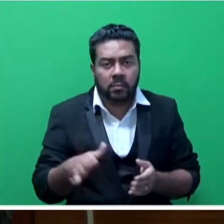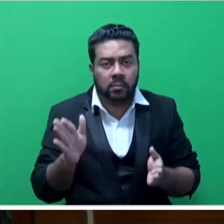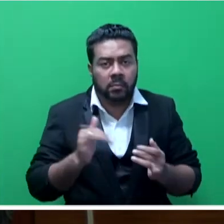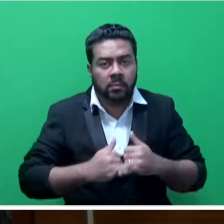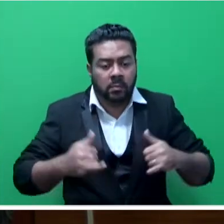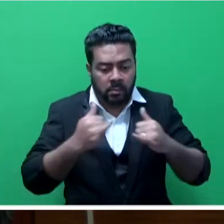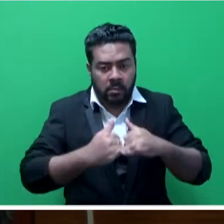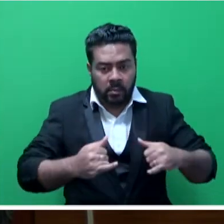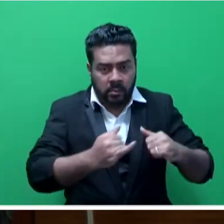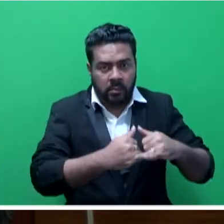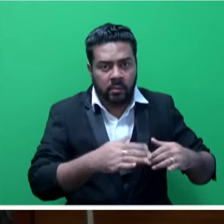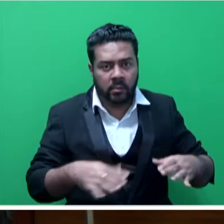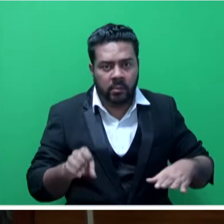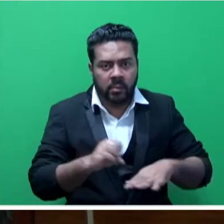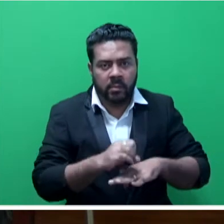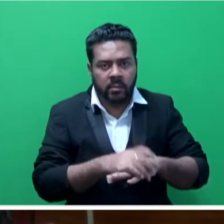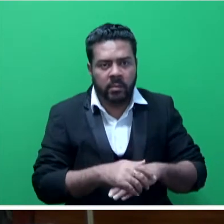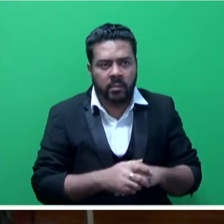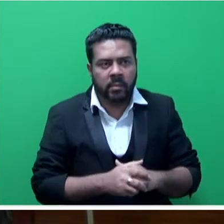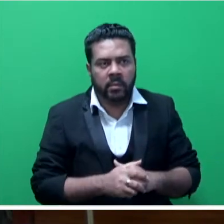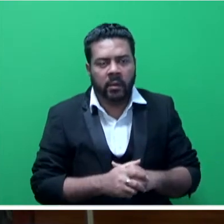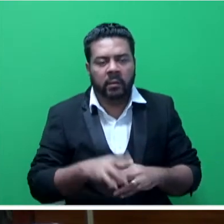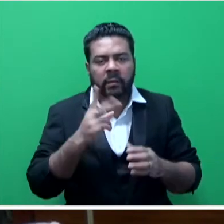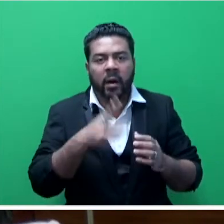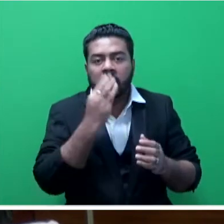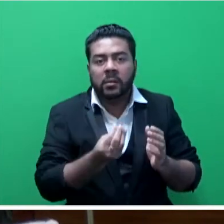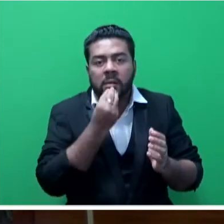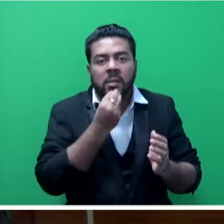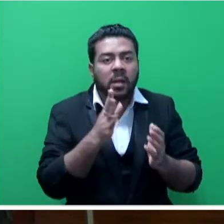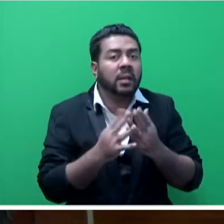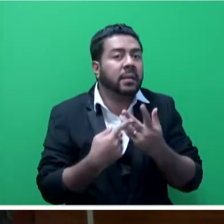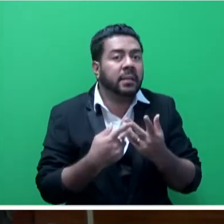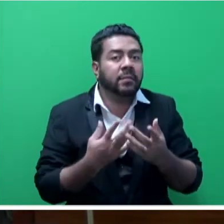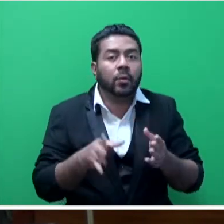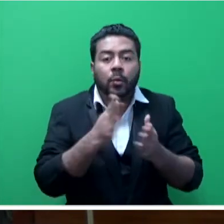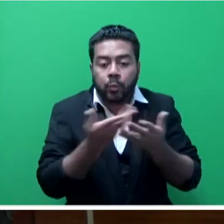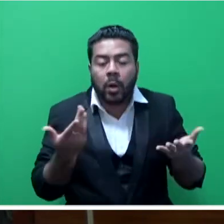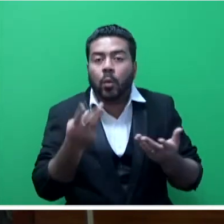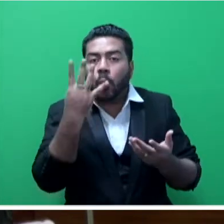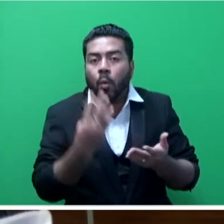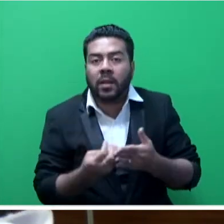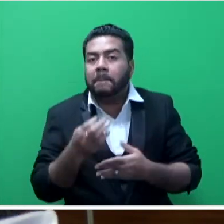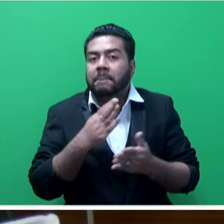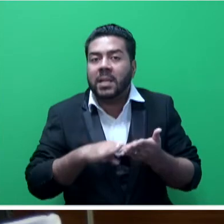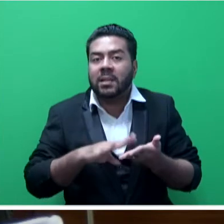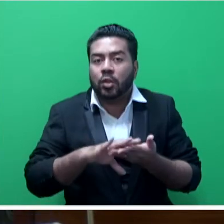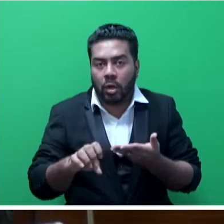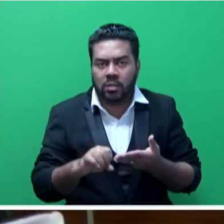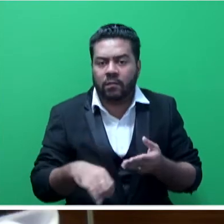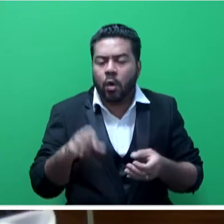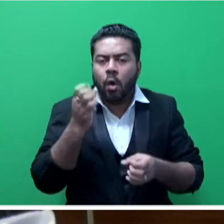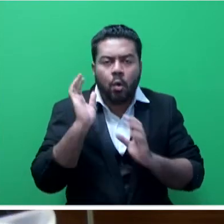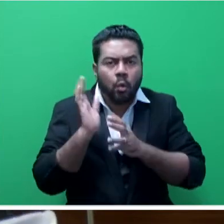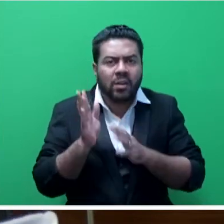to secure the household respect to food and nutrition has got a allocation of $250 million. We've got allocation for coconut farming, ginger